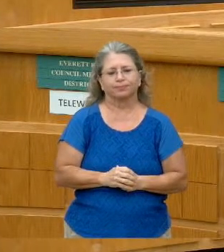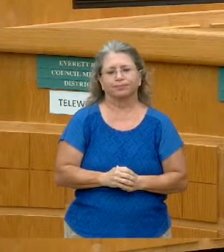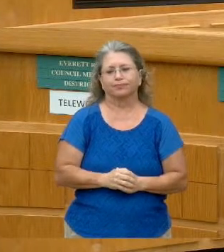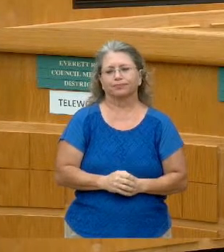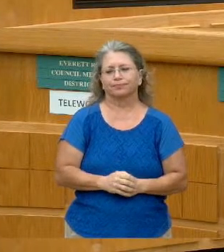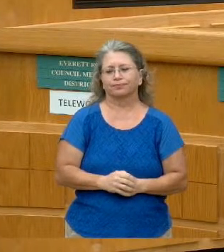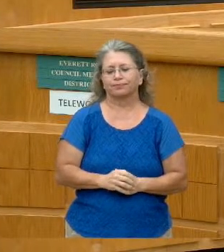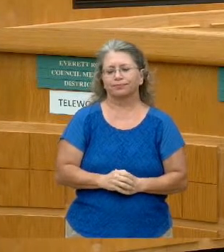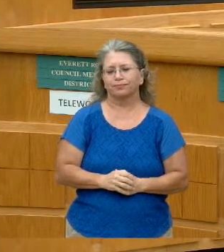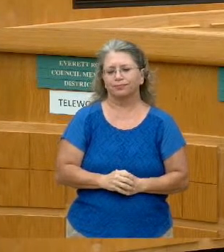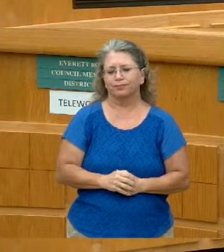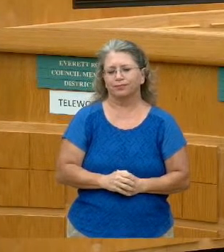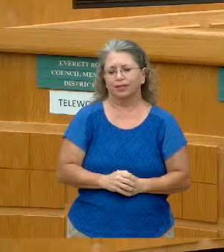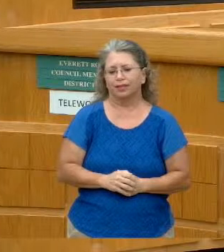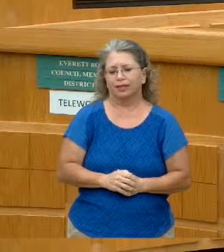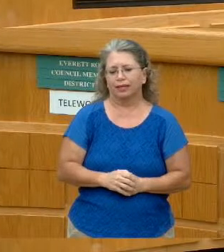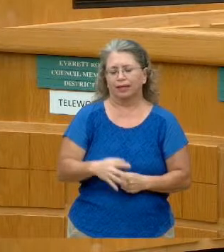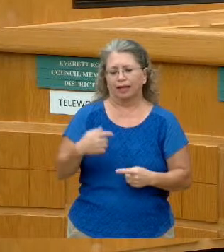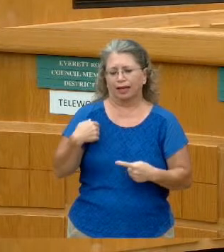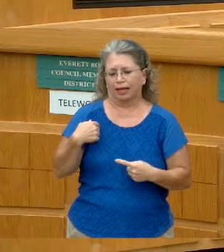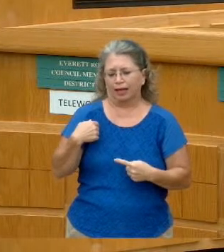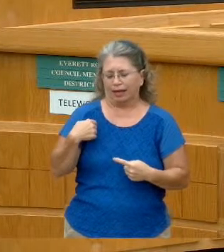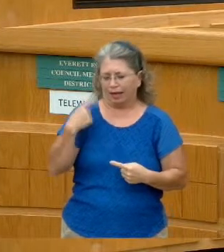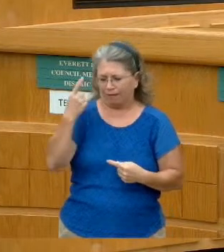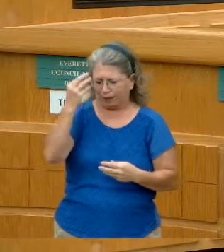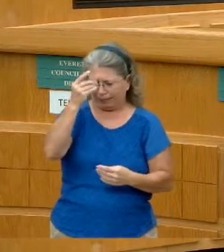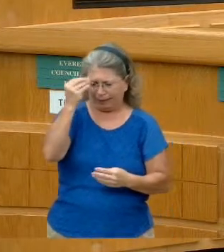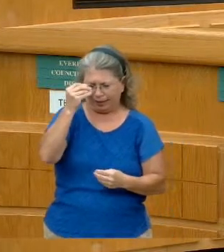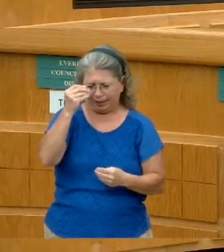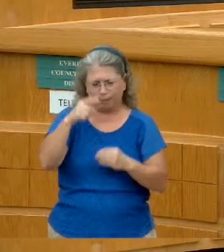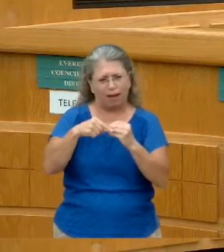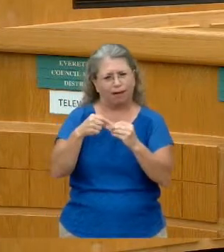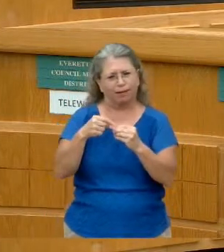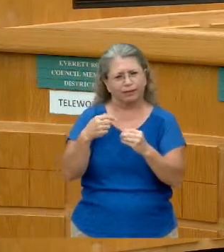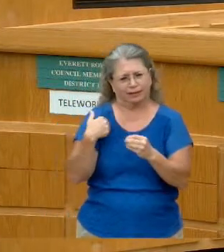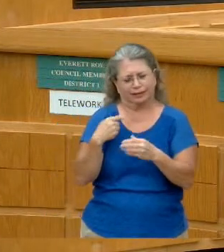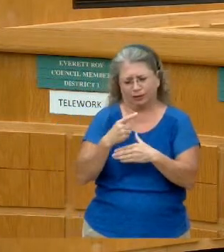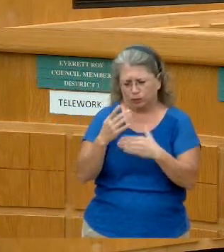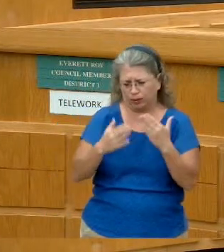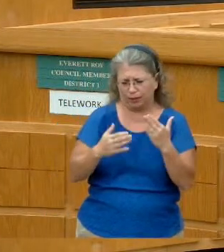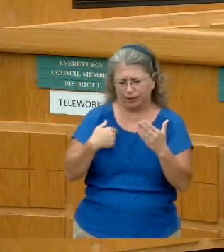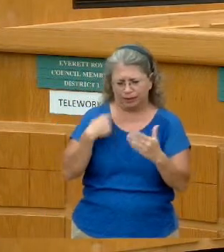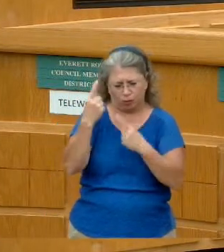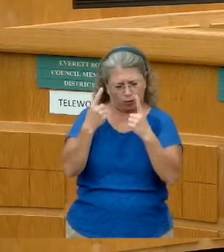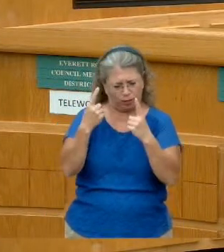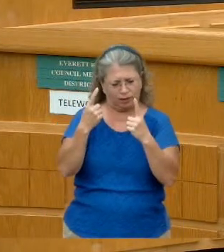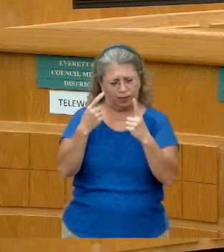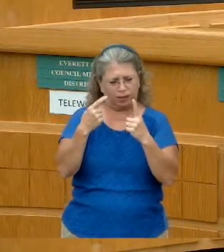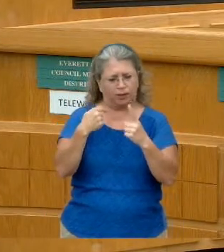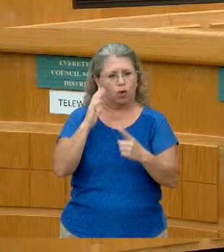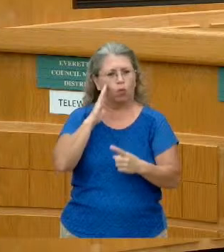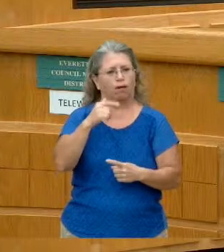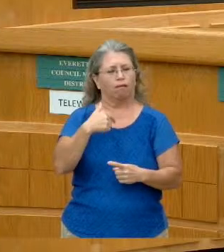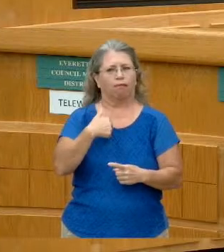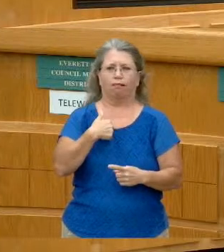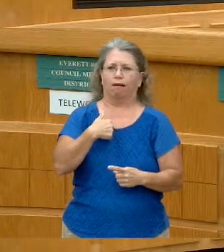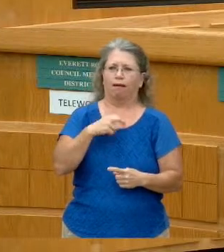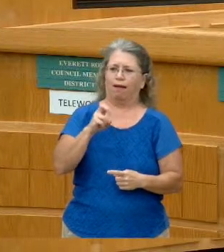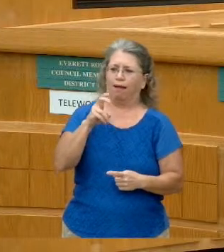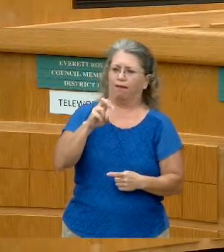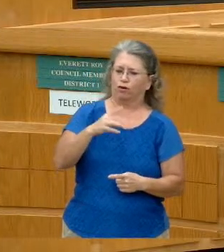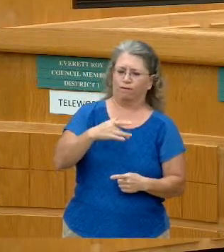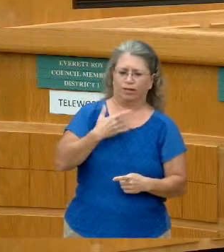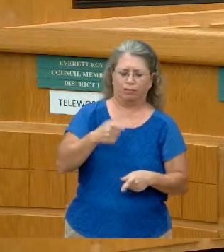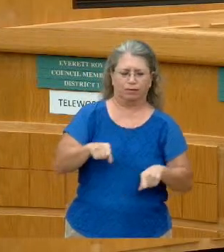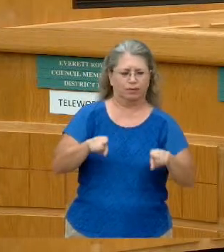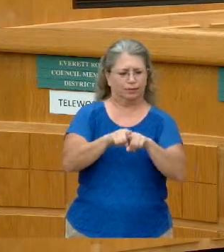I've been thinking a lot about this weekend and wondering if I'll ever feel the way that I felt